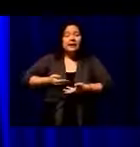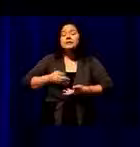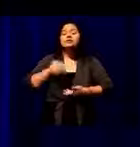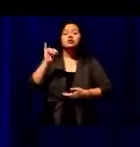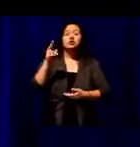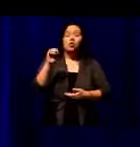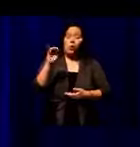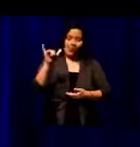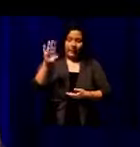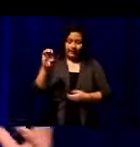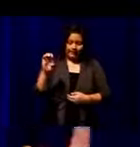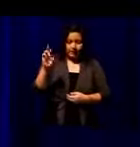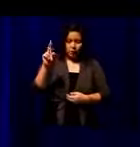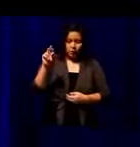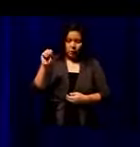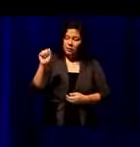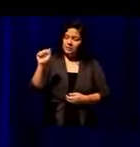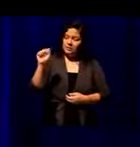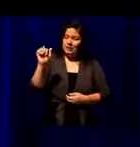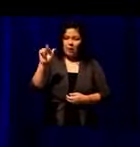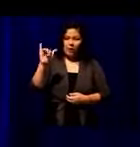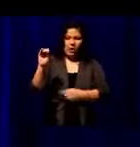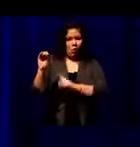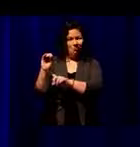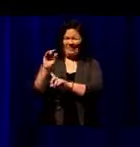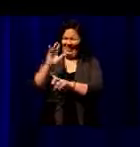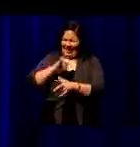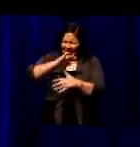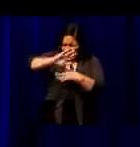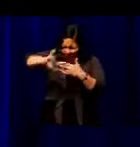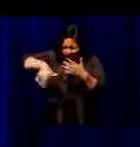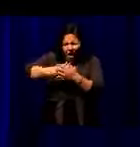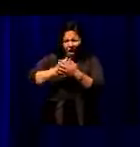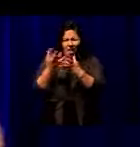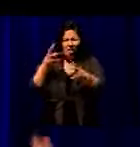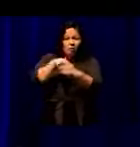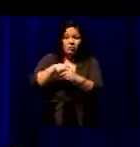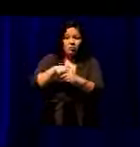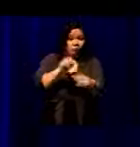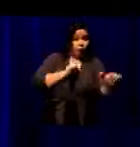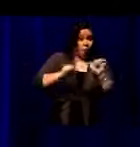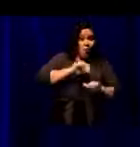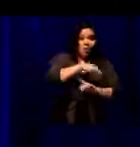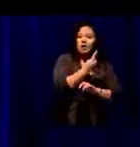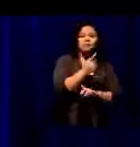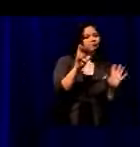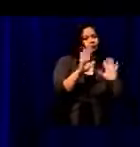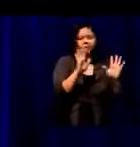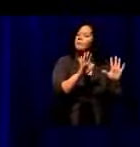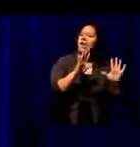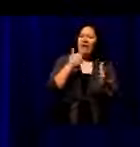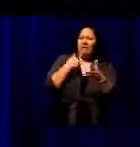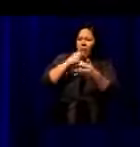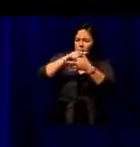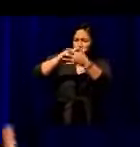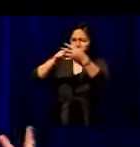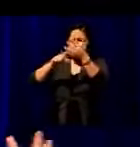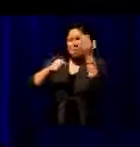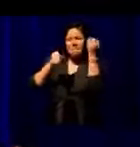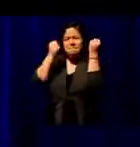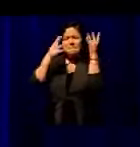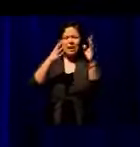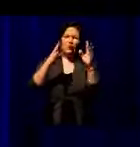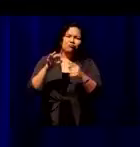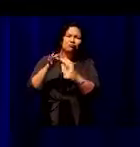Rosario. So all of this will be in your box, not just the shows, but all of this extra content. And we're gonna have